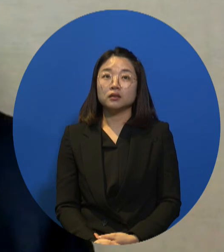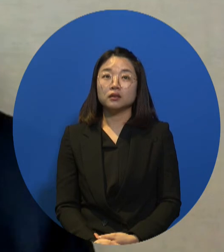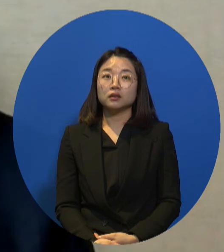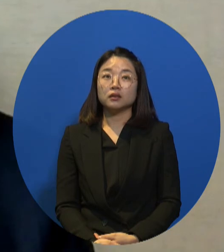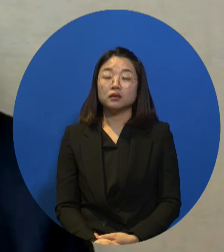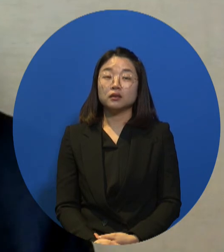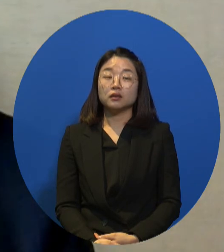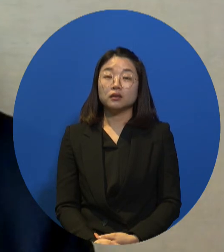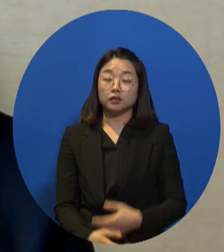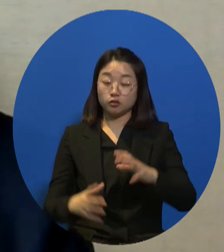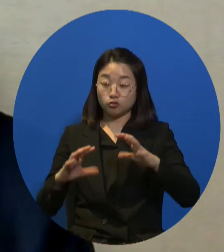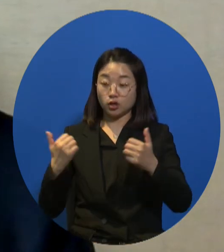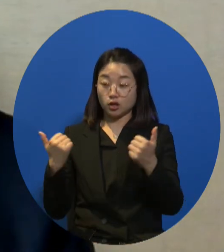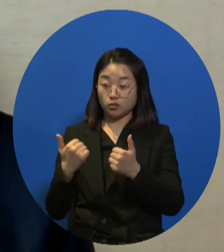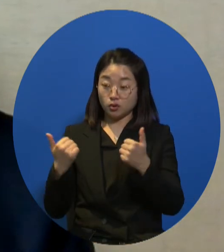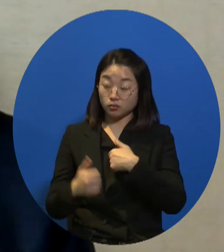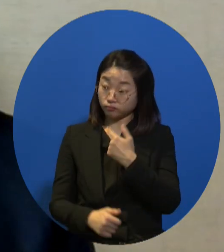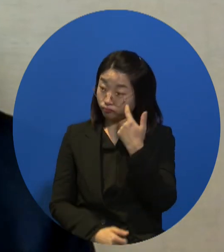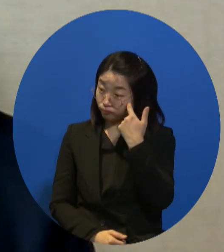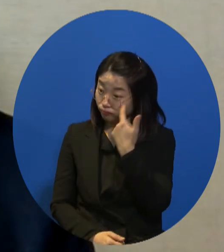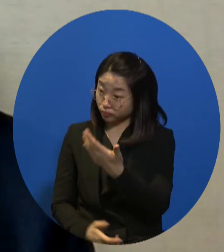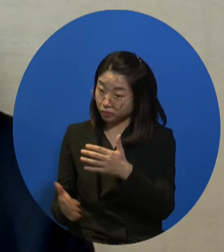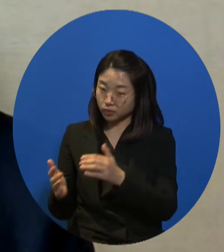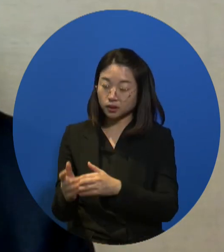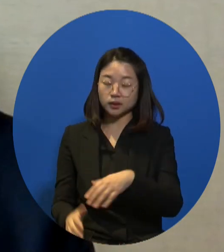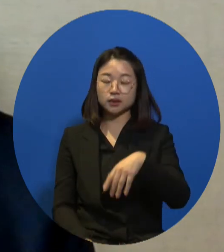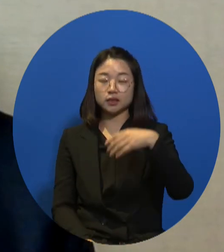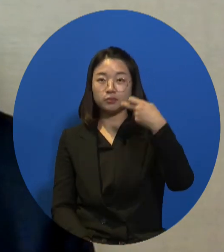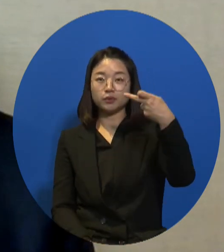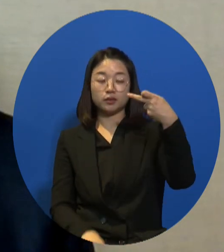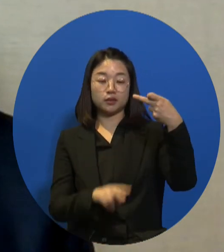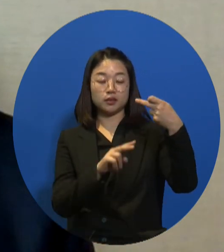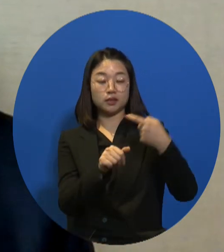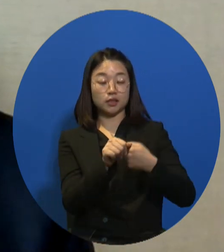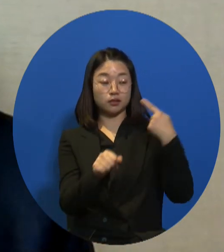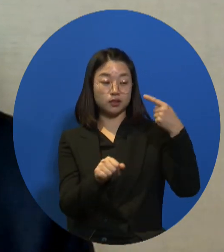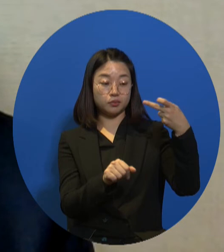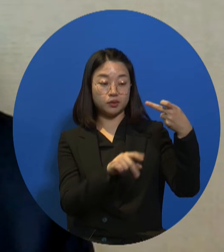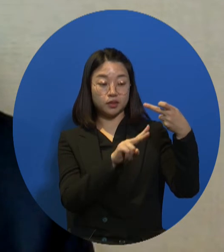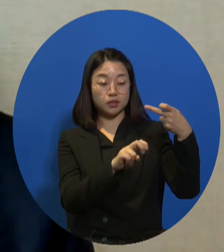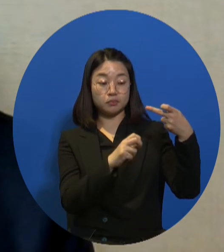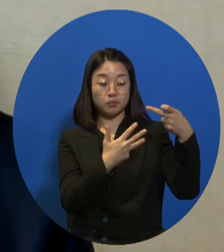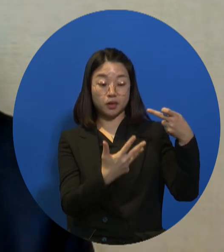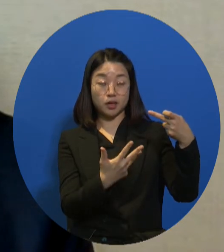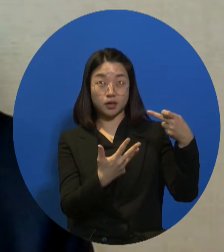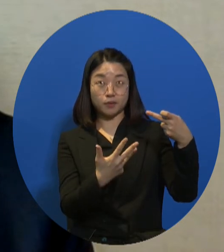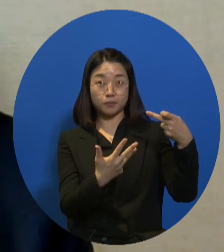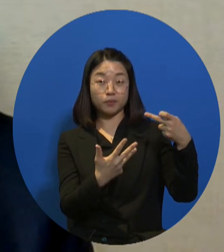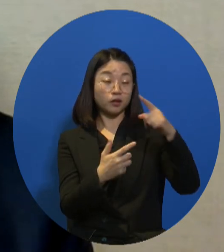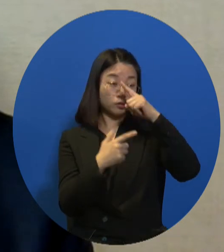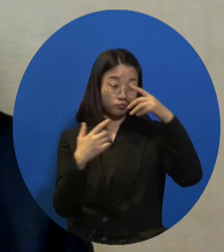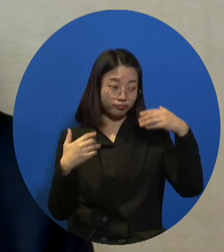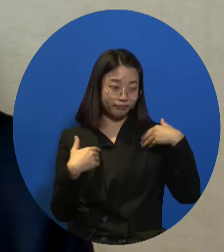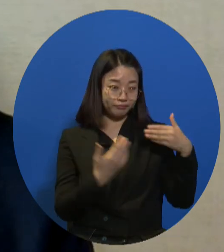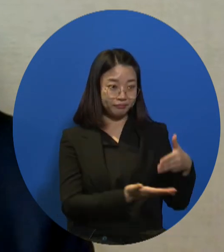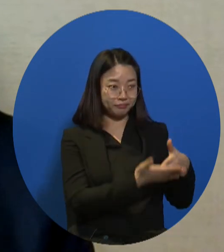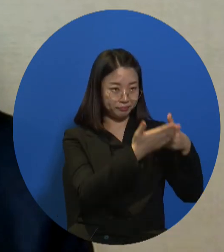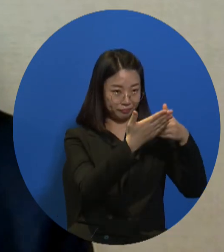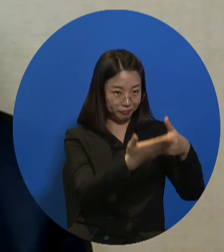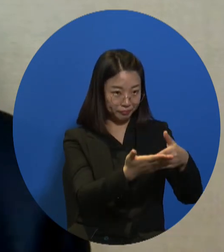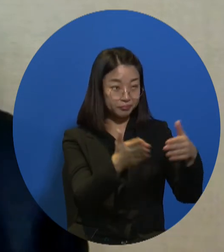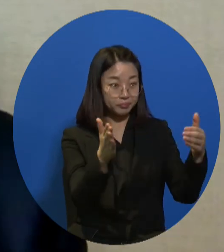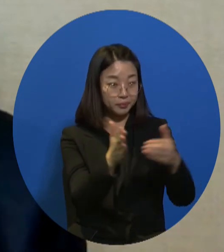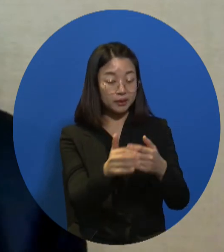checked about this with the National Assembly, and on December 28th last year, it arrived at the